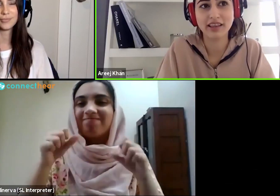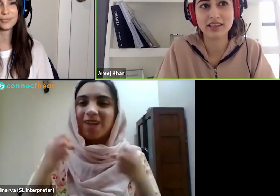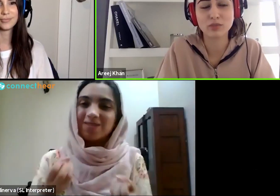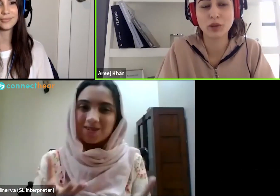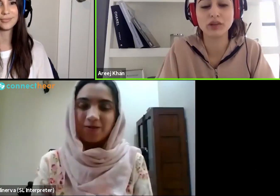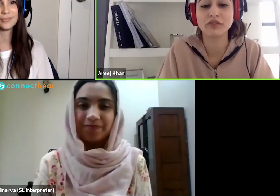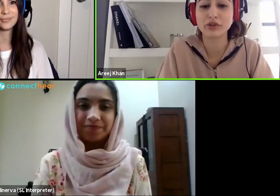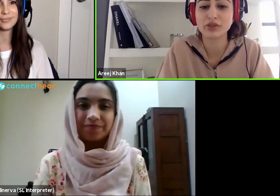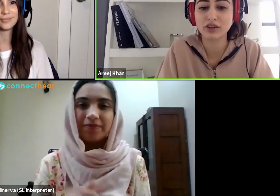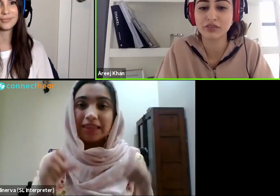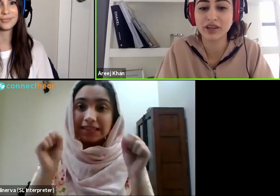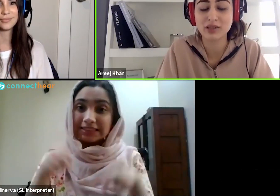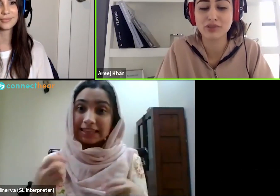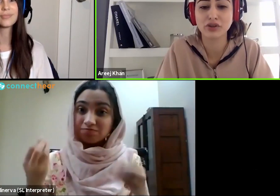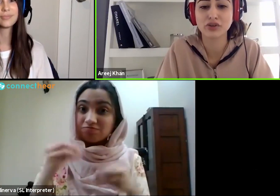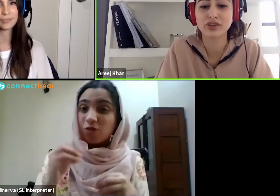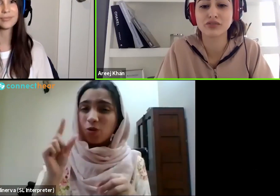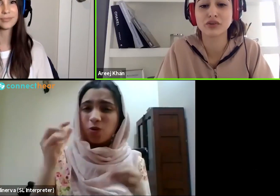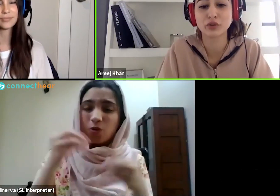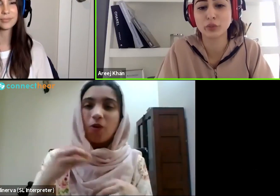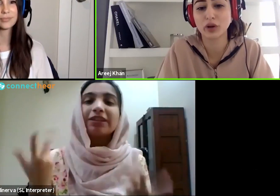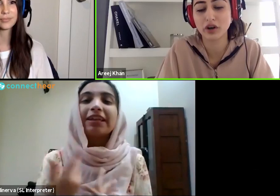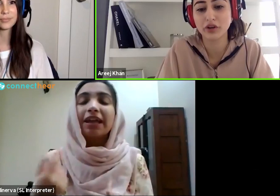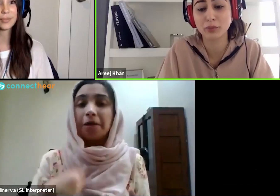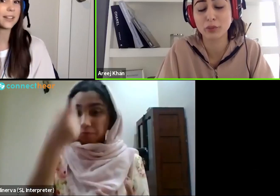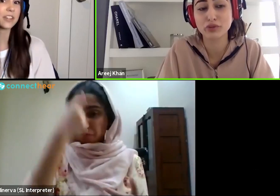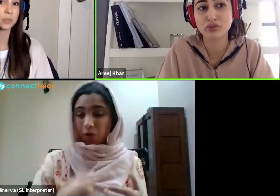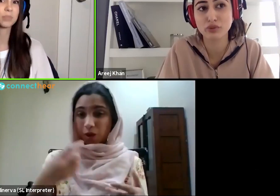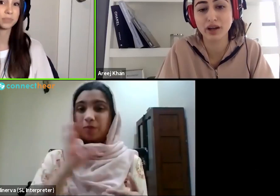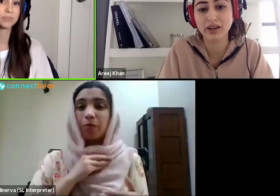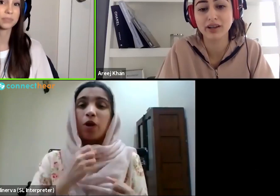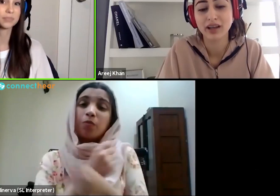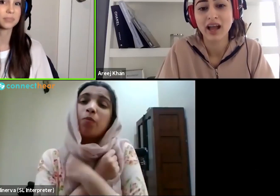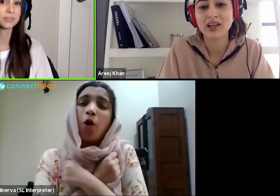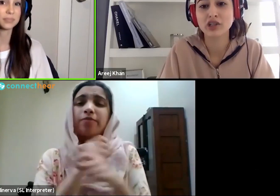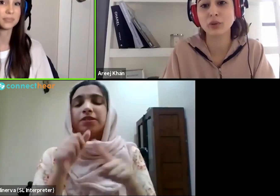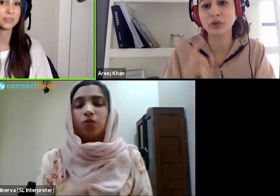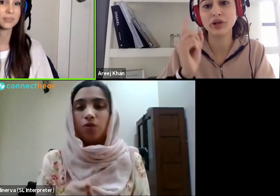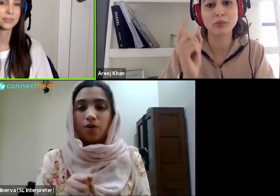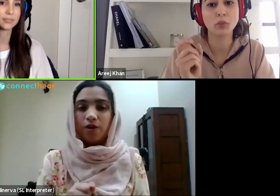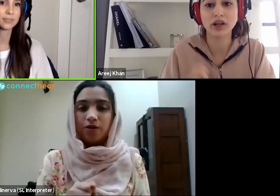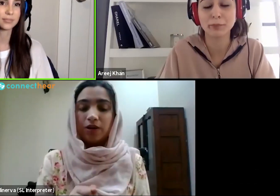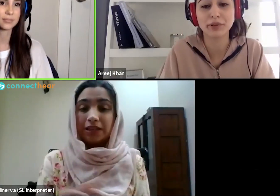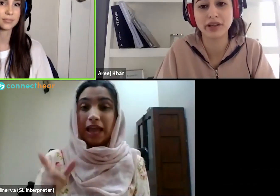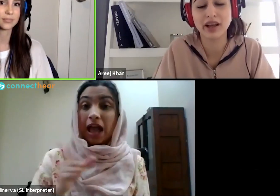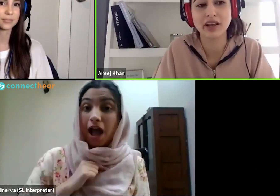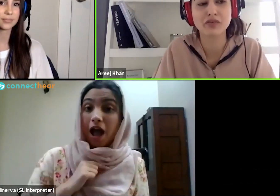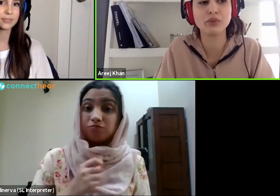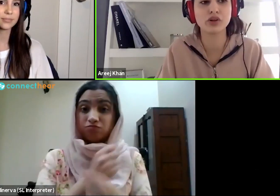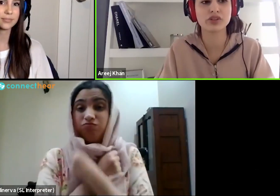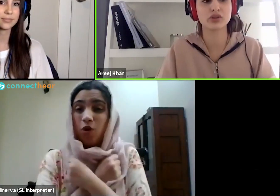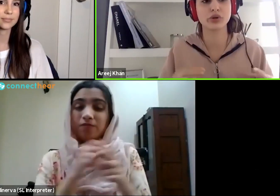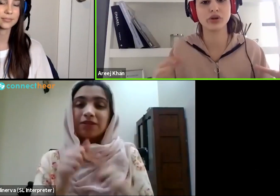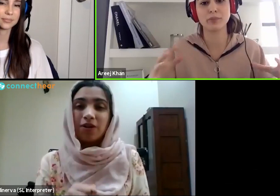that, I think it's more about loving yourself and accepting yourself for who you are. The moment you do that, because you are your number one company, and